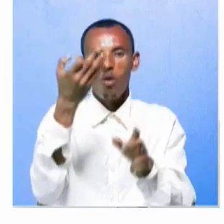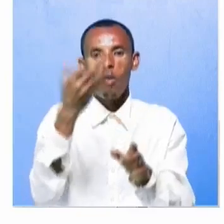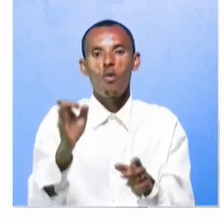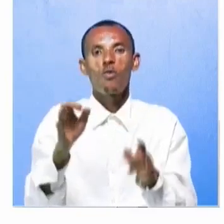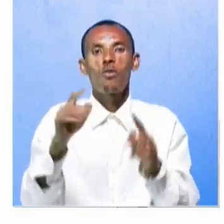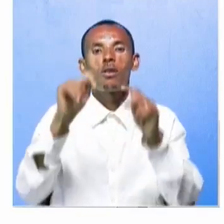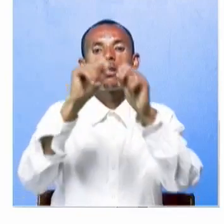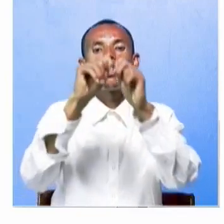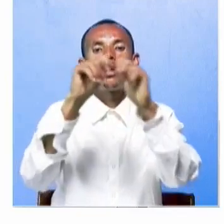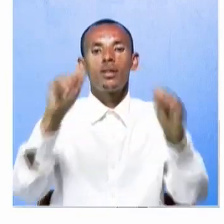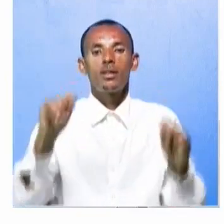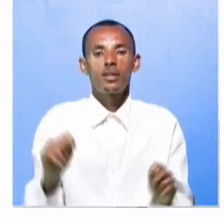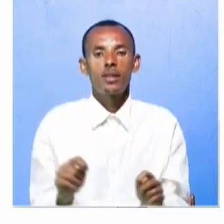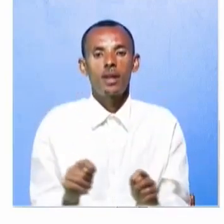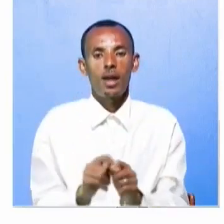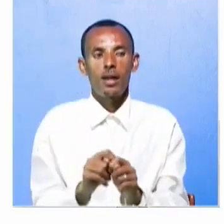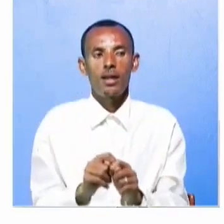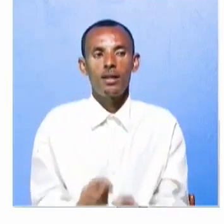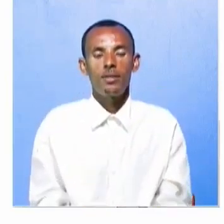a triangle